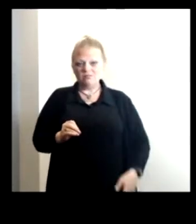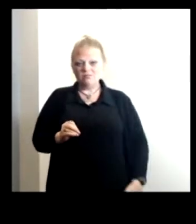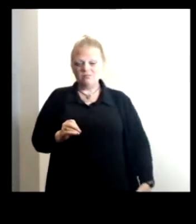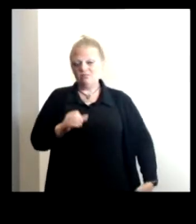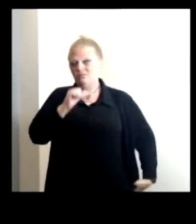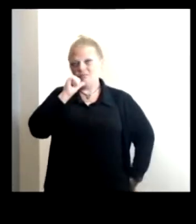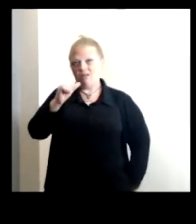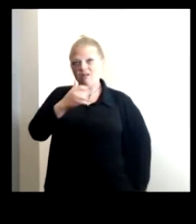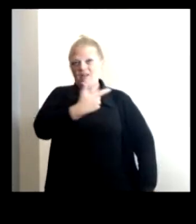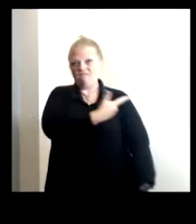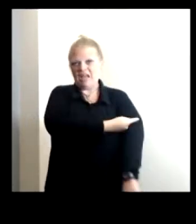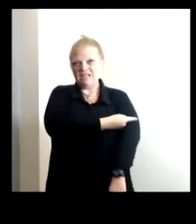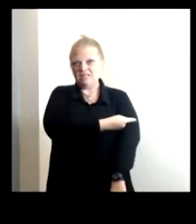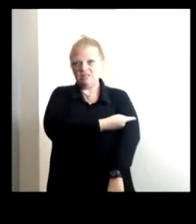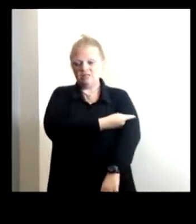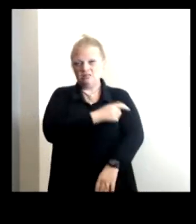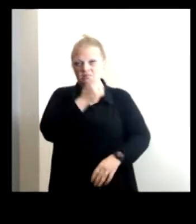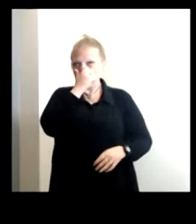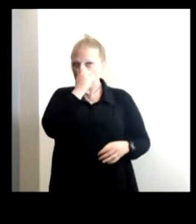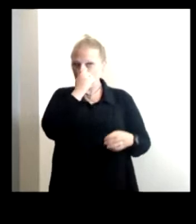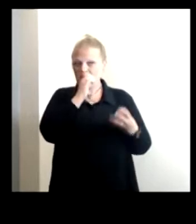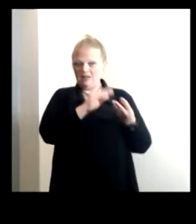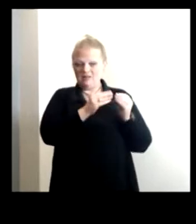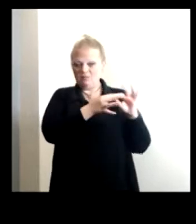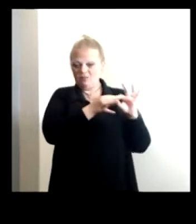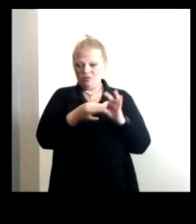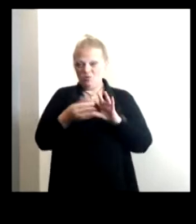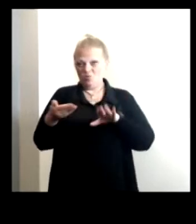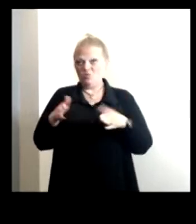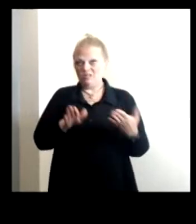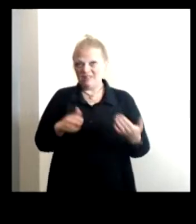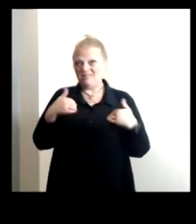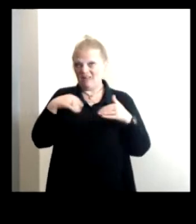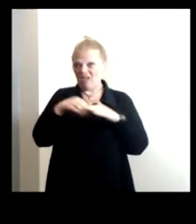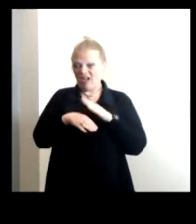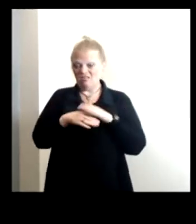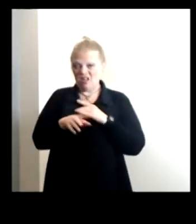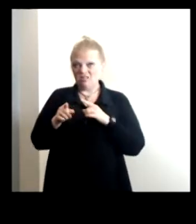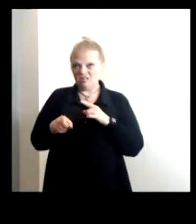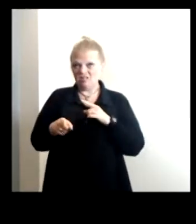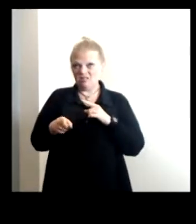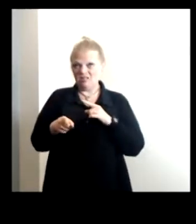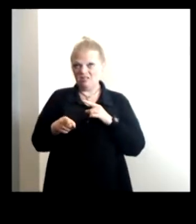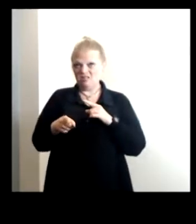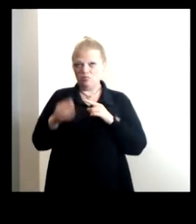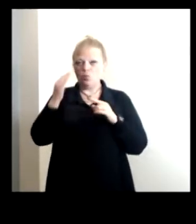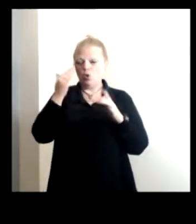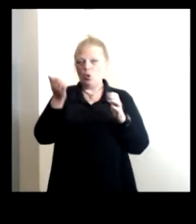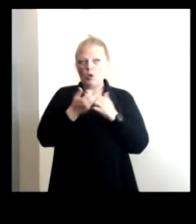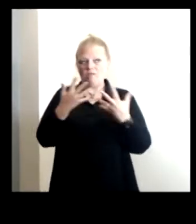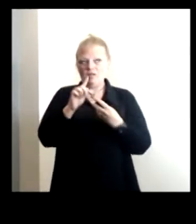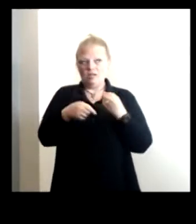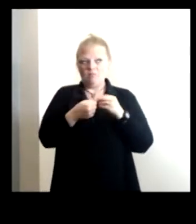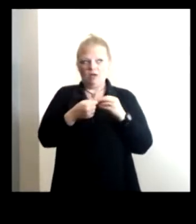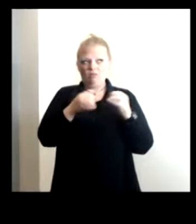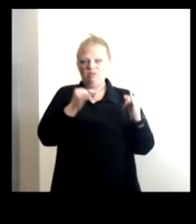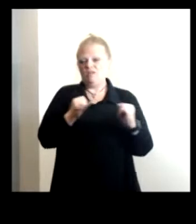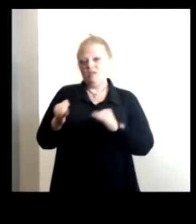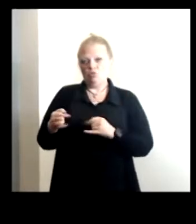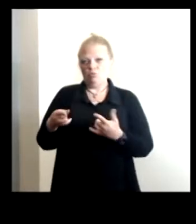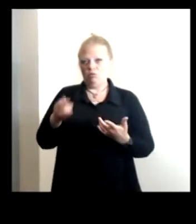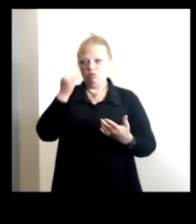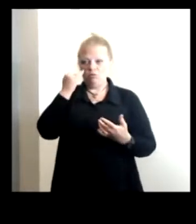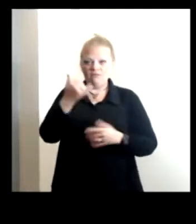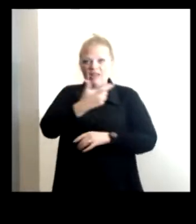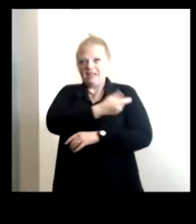were not vaccinated. And the numbers with regards to deaths, which we do have access to, we know everything about the individual, whether they're vaccinated or